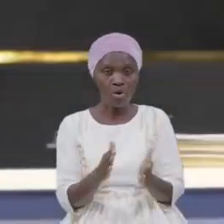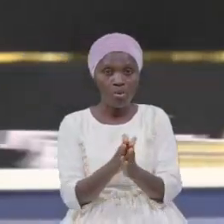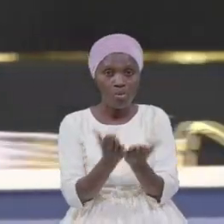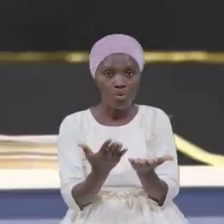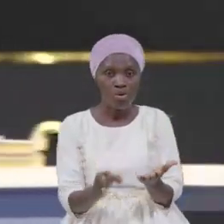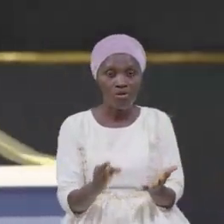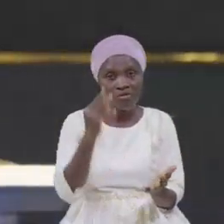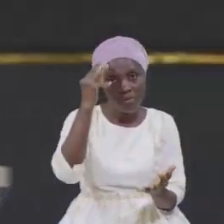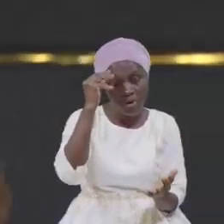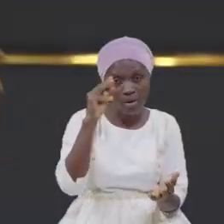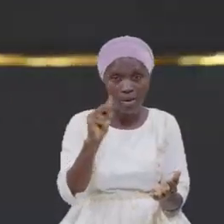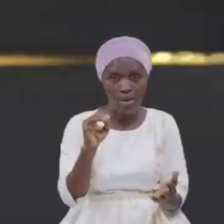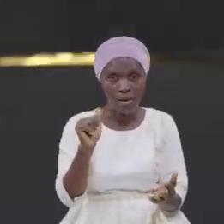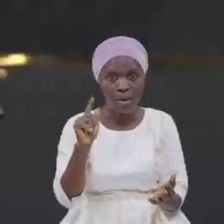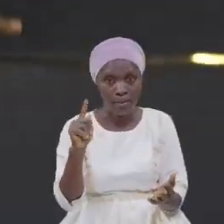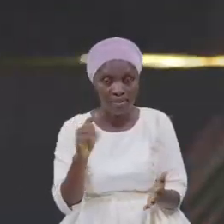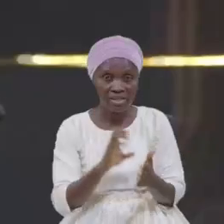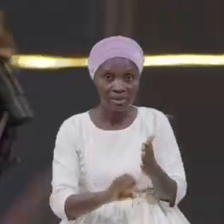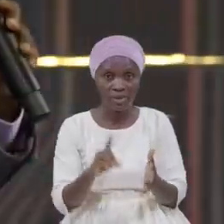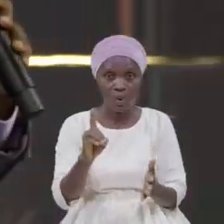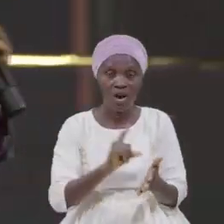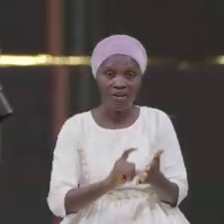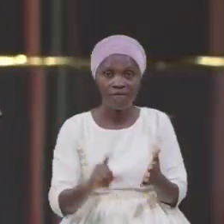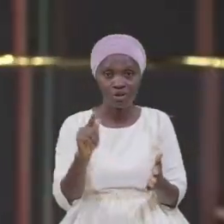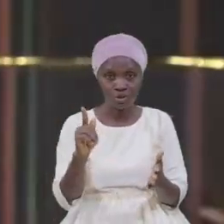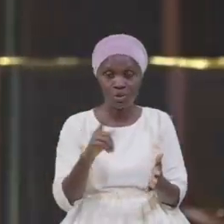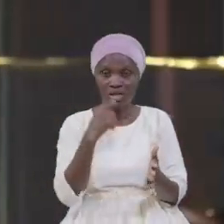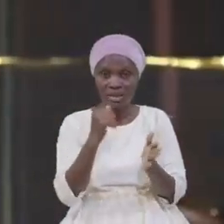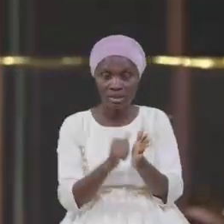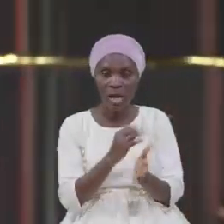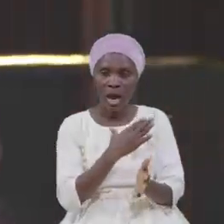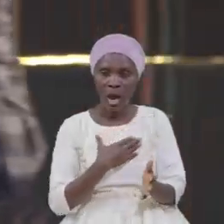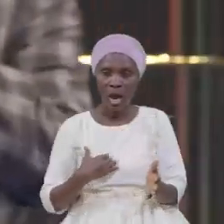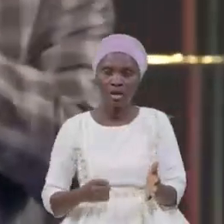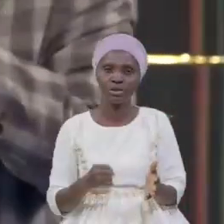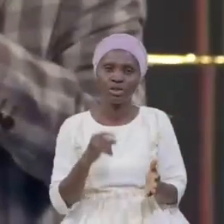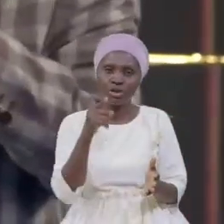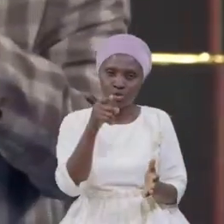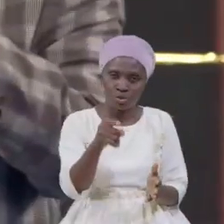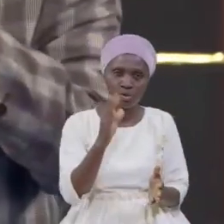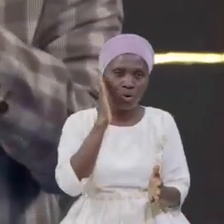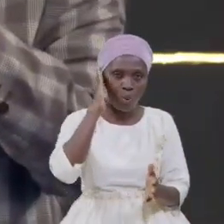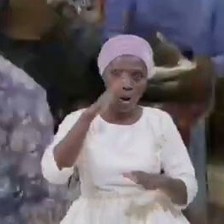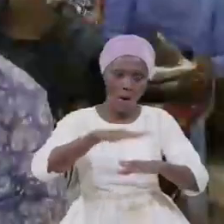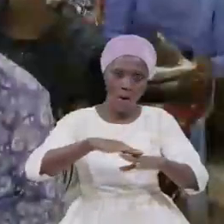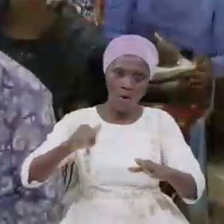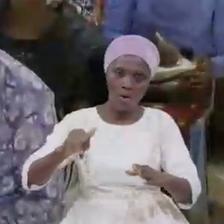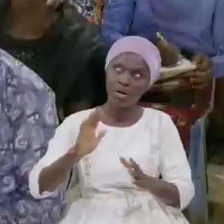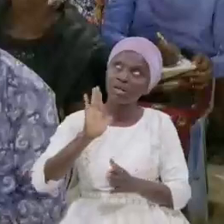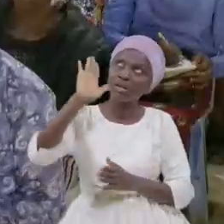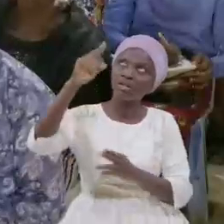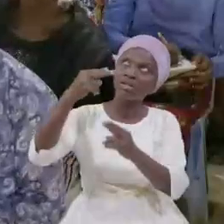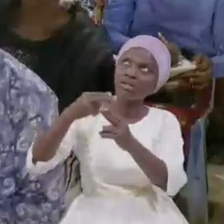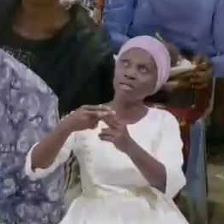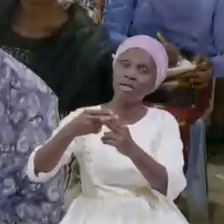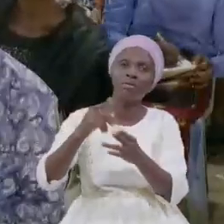verse 21. It says, and thou shalt call his name, tell me the name,